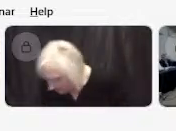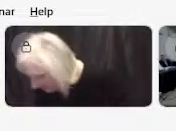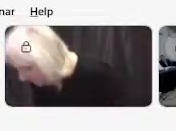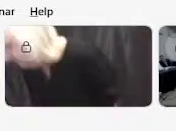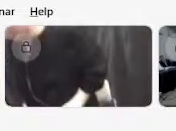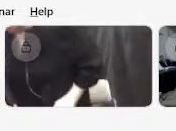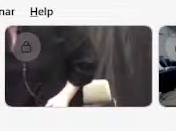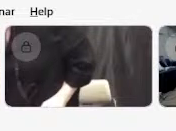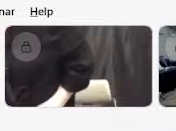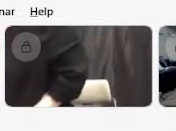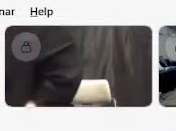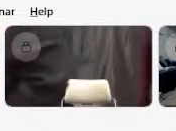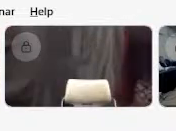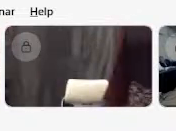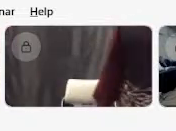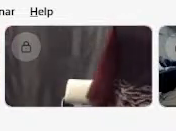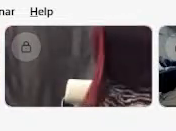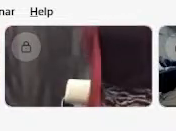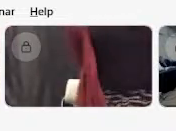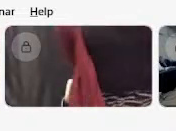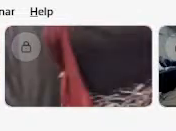John Witherspoon?